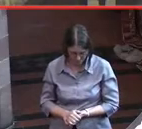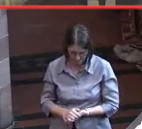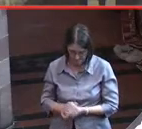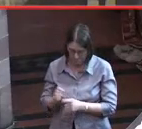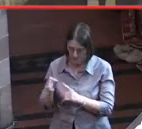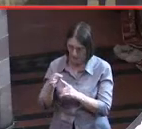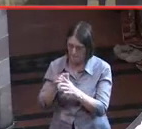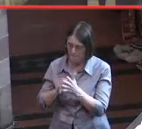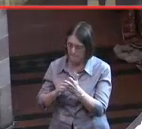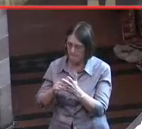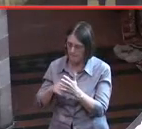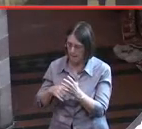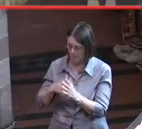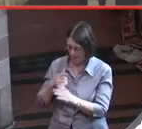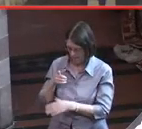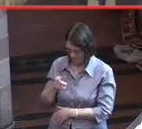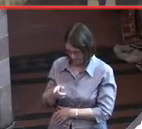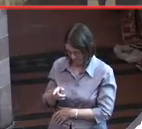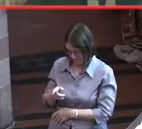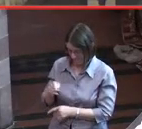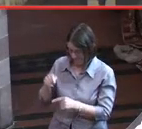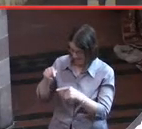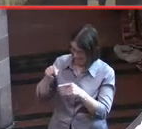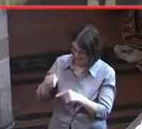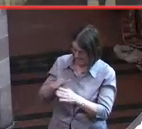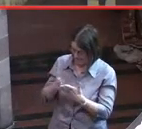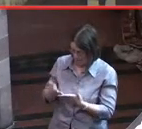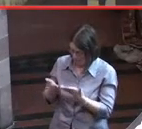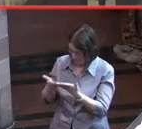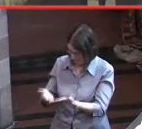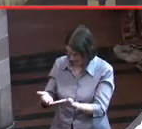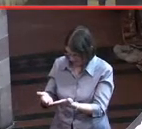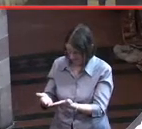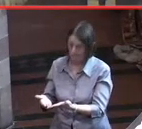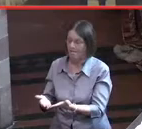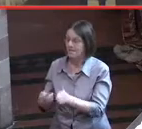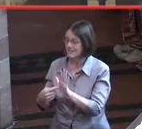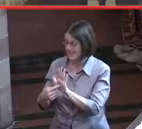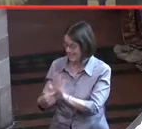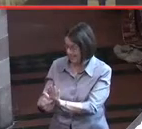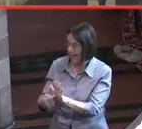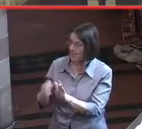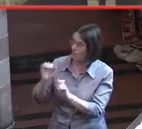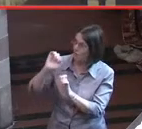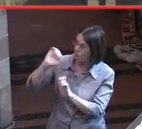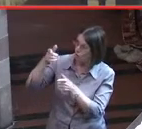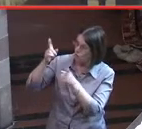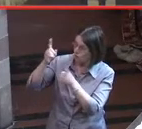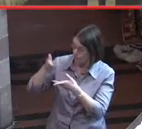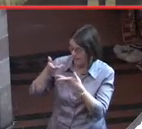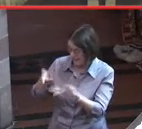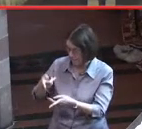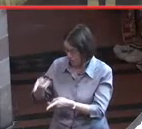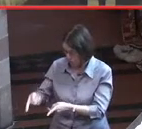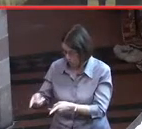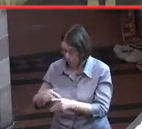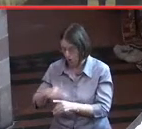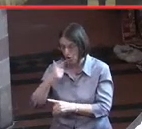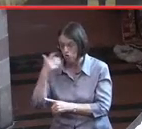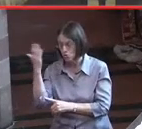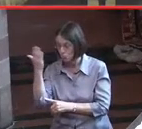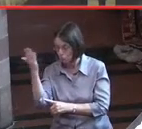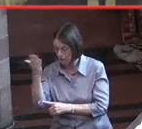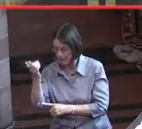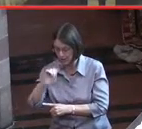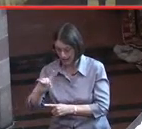Pamela, receive this Bible as a sign of the authority committed to you this day to preach the Word of God and to celebrate